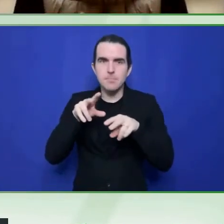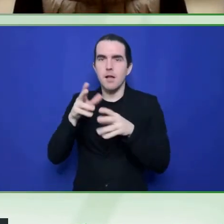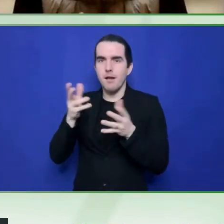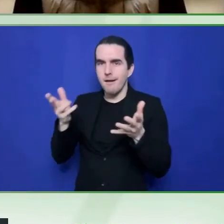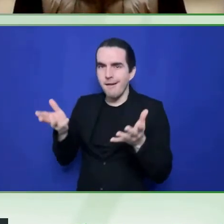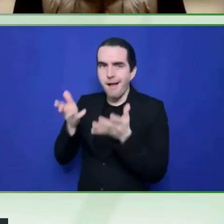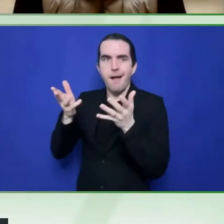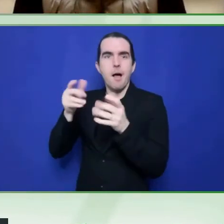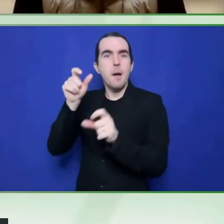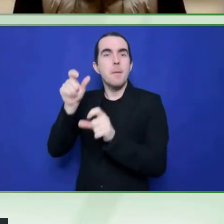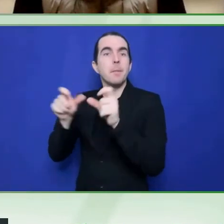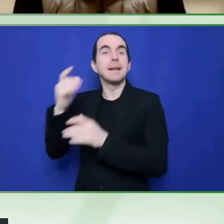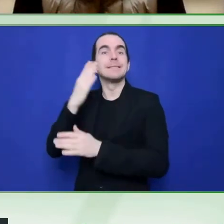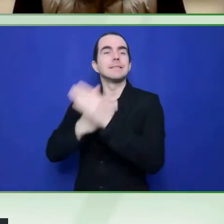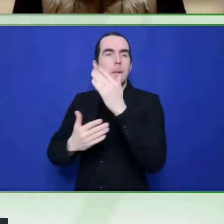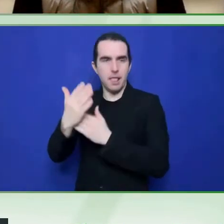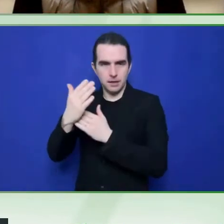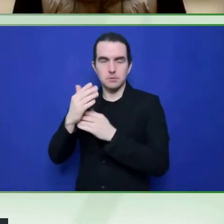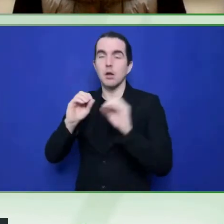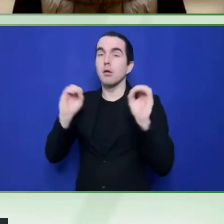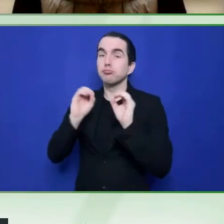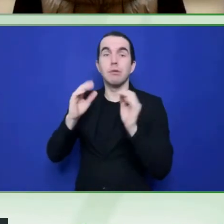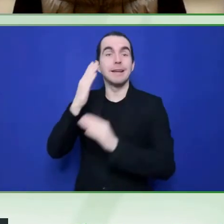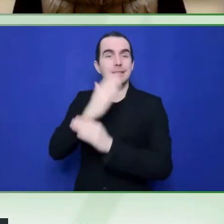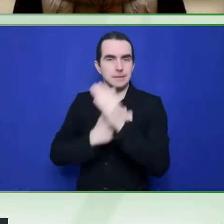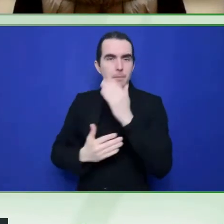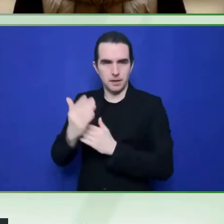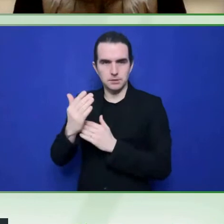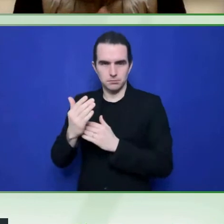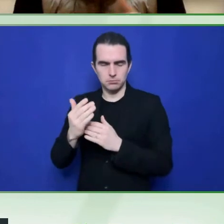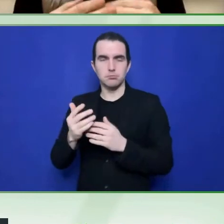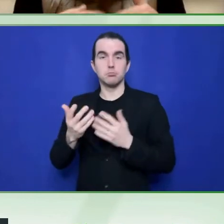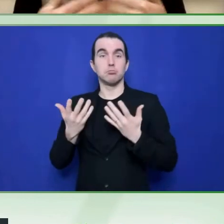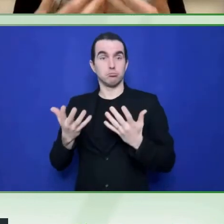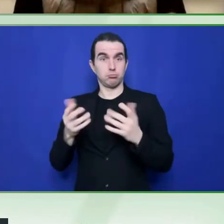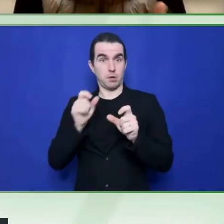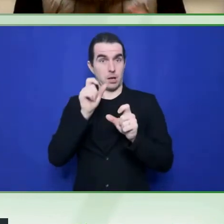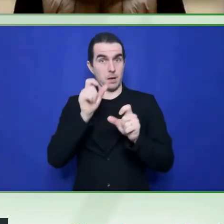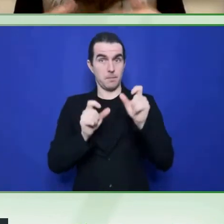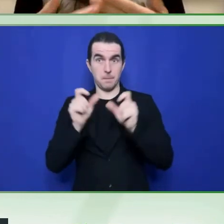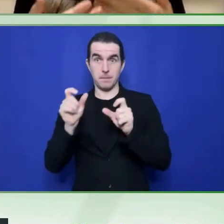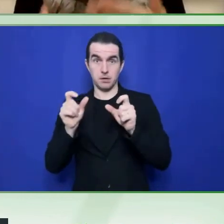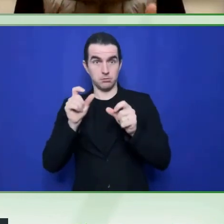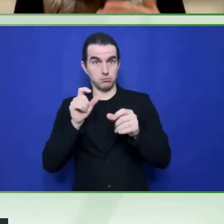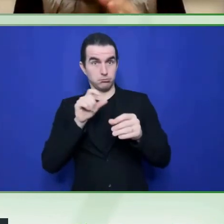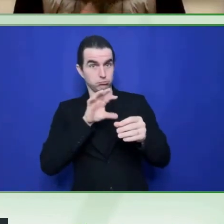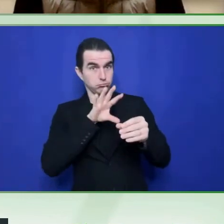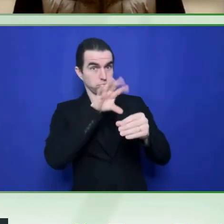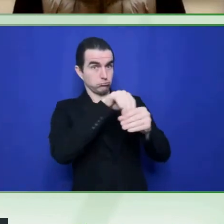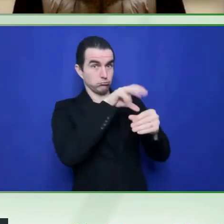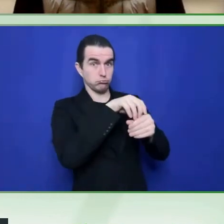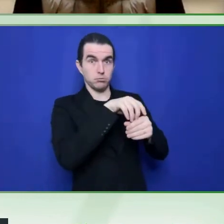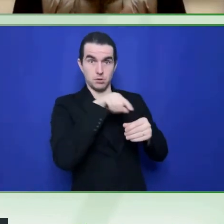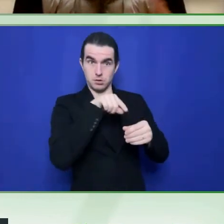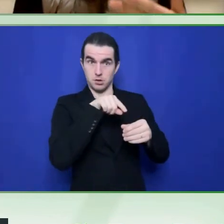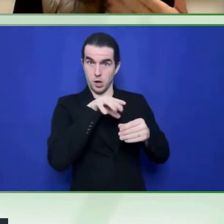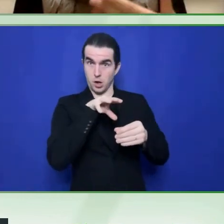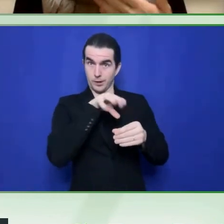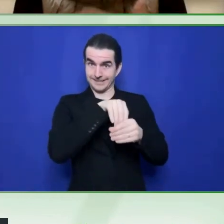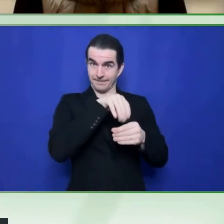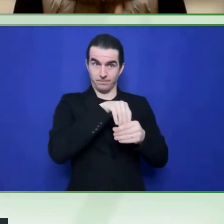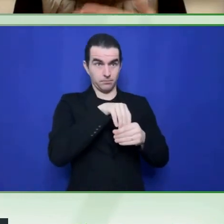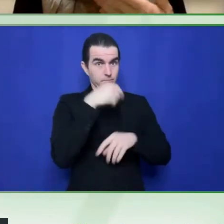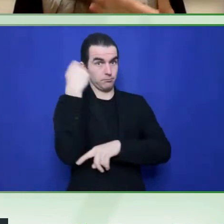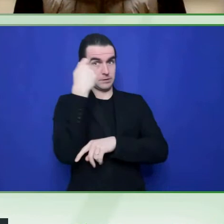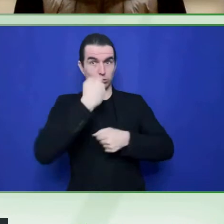we internally established an administration training center. So our employees, we provide companies with services like